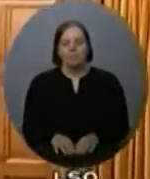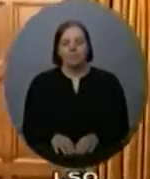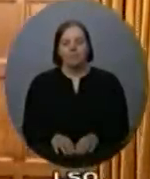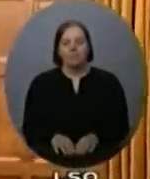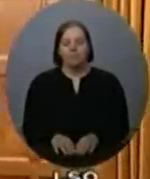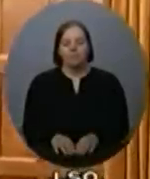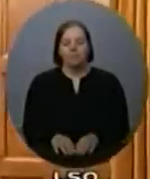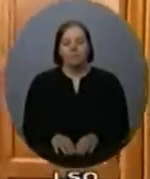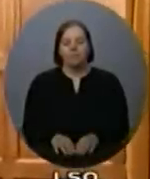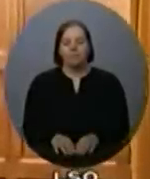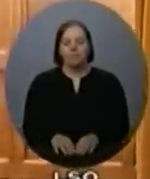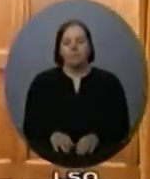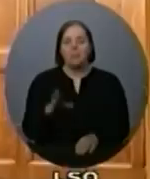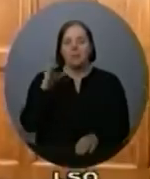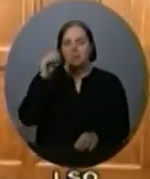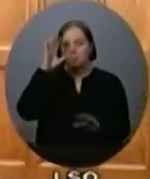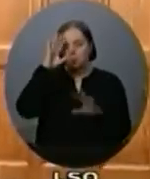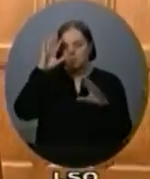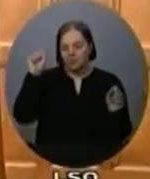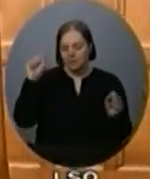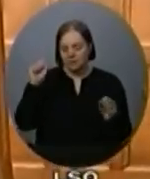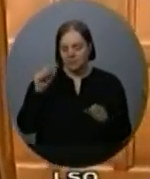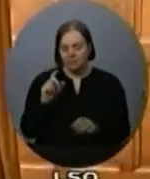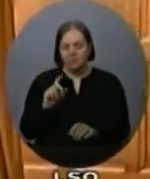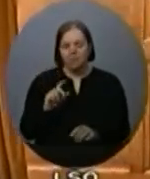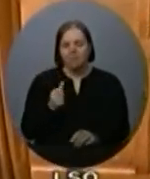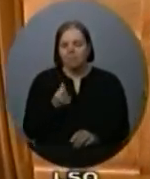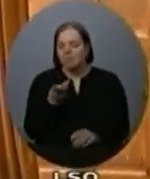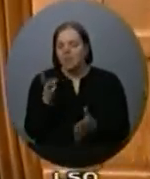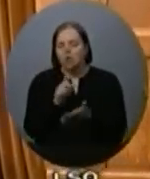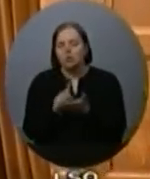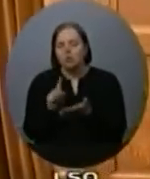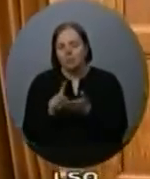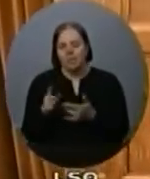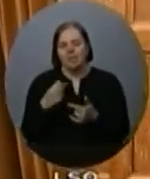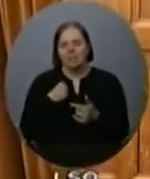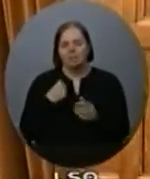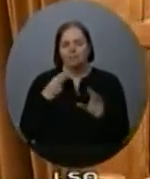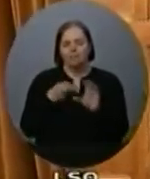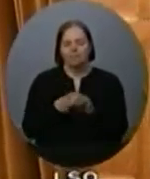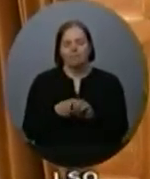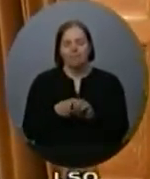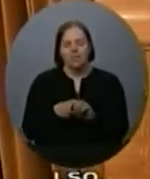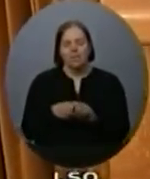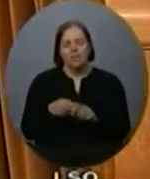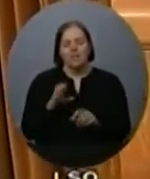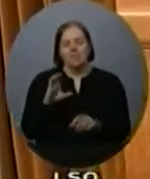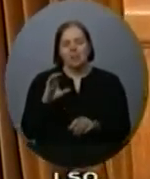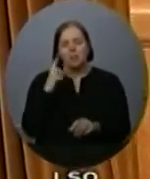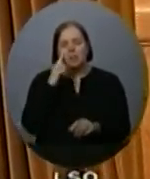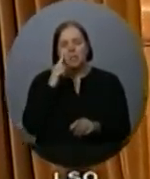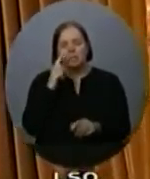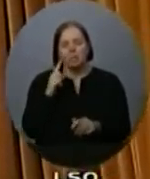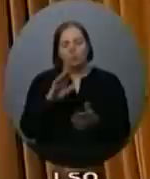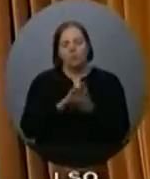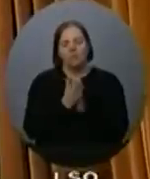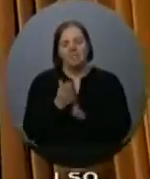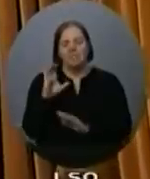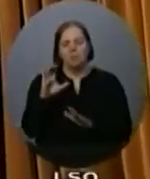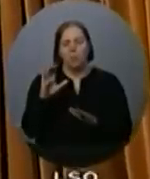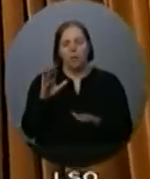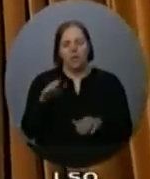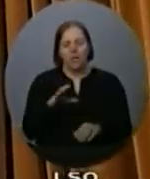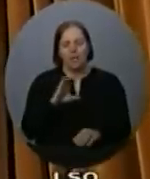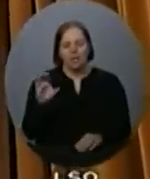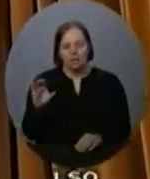Mr. Speaker, a few weeks ago I attended a citizenship ceremony and I was shocked to learn that people could have their face covered when swearing the